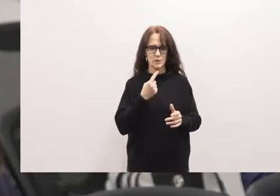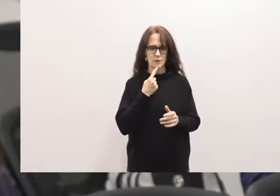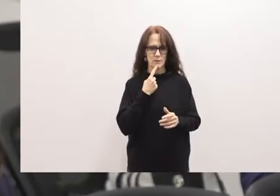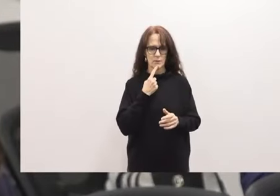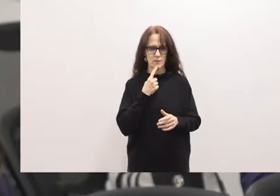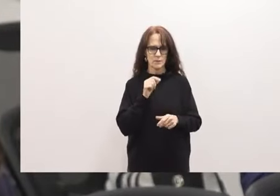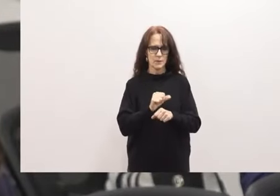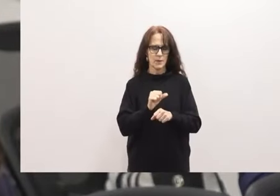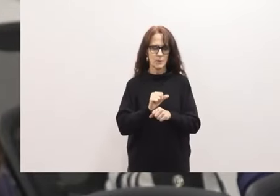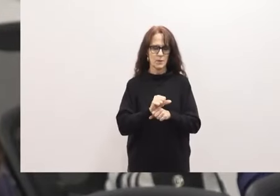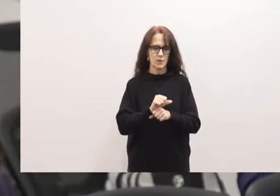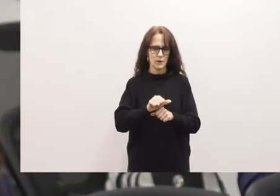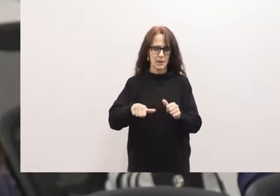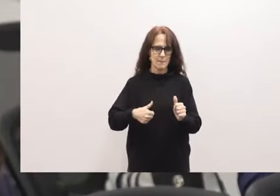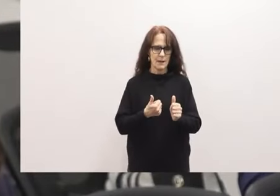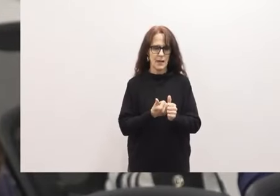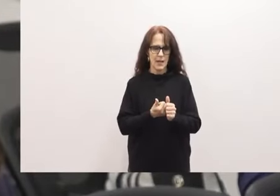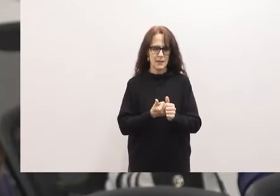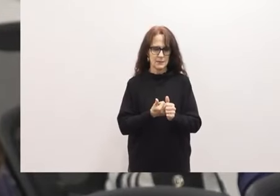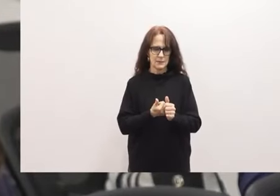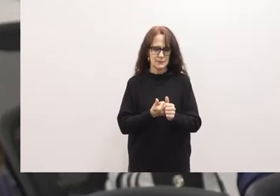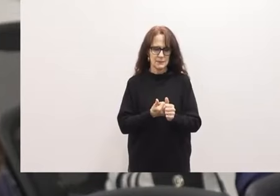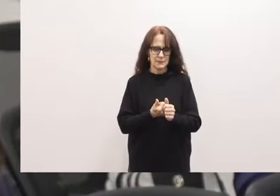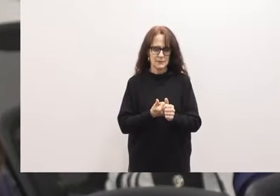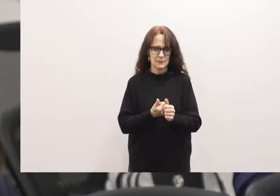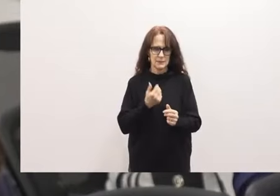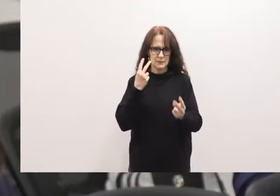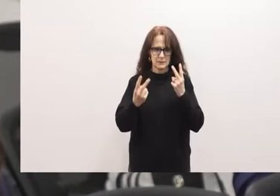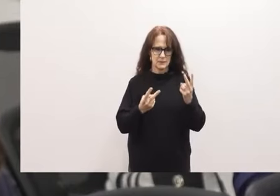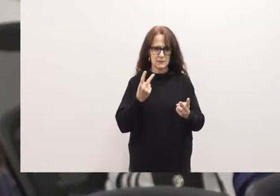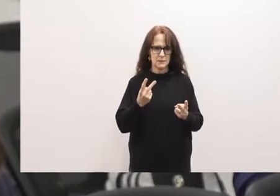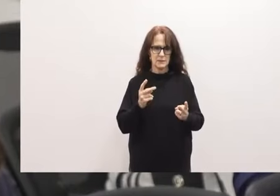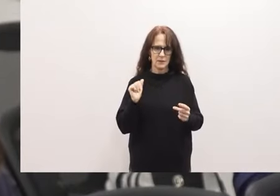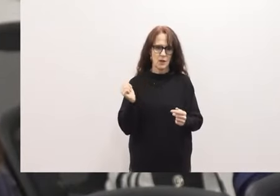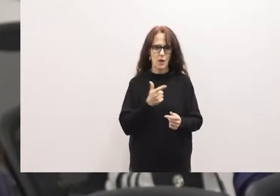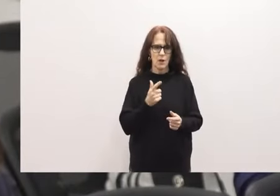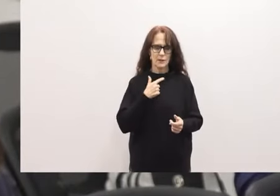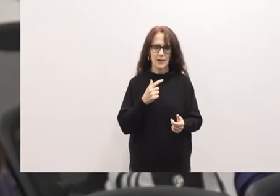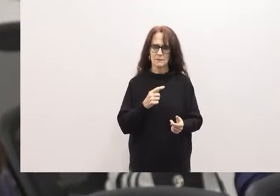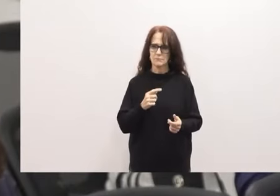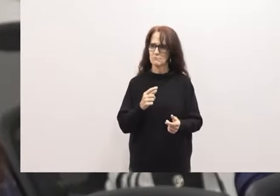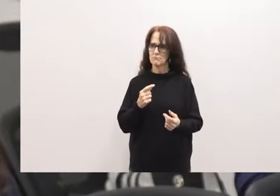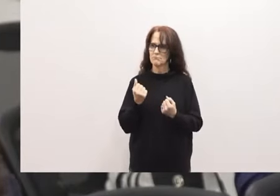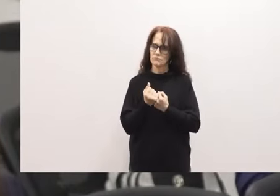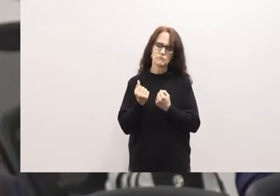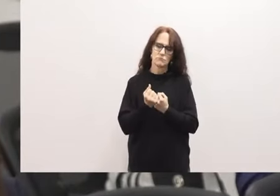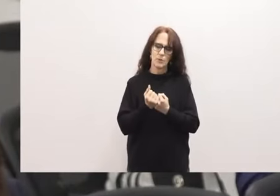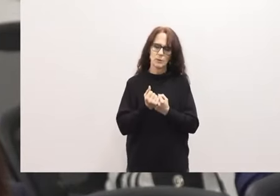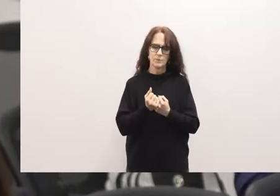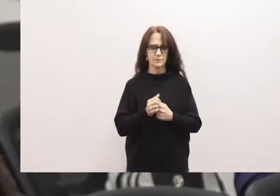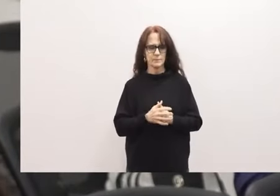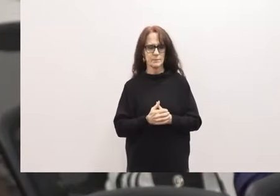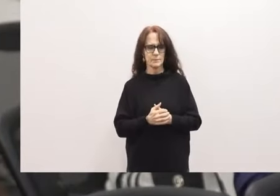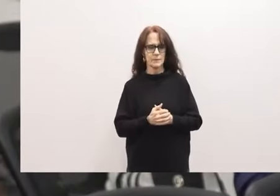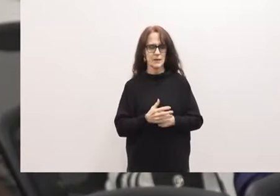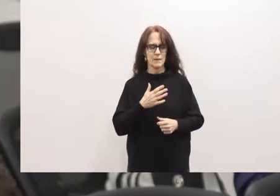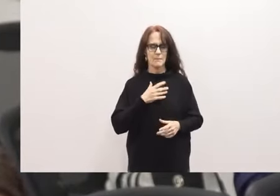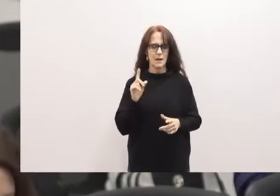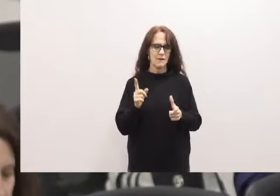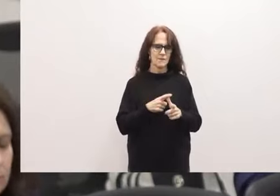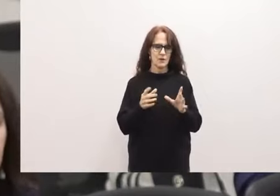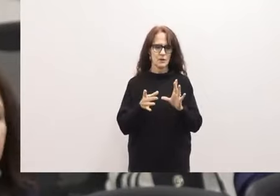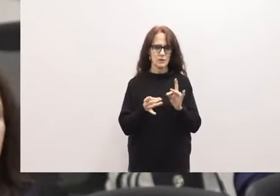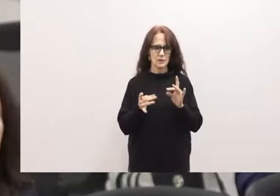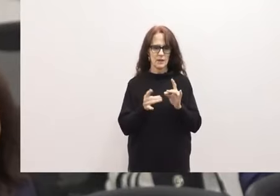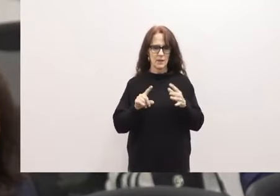like the work behind the scenes that everyone in this room can speak to. And just taking back to my first statement I